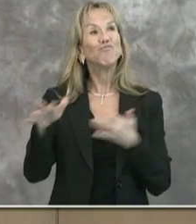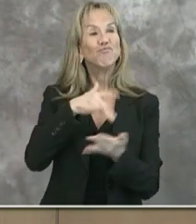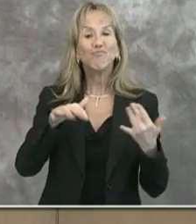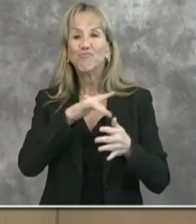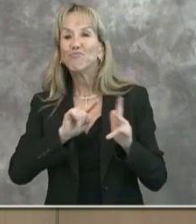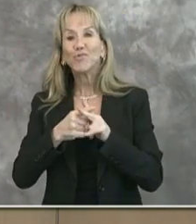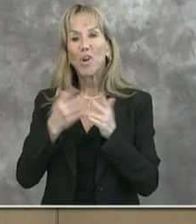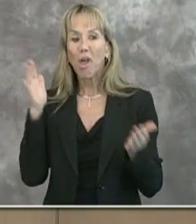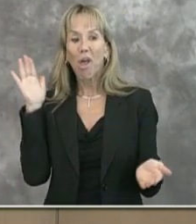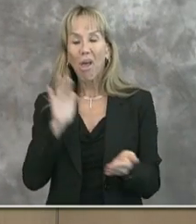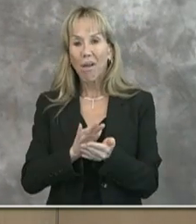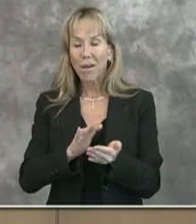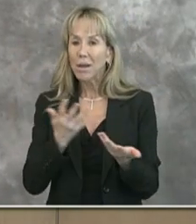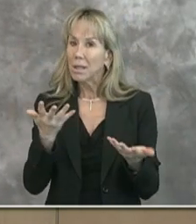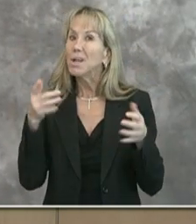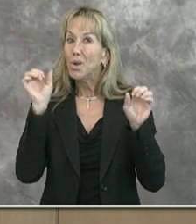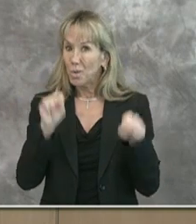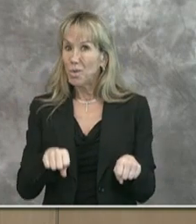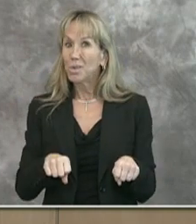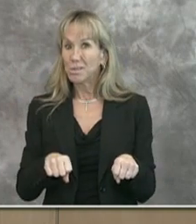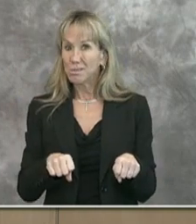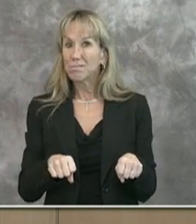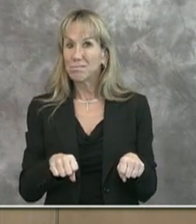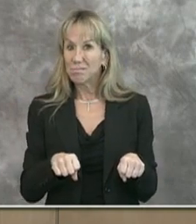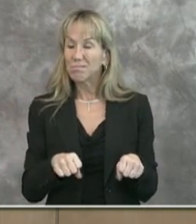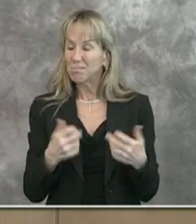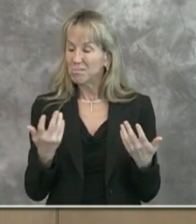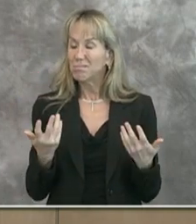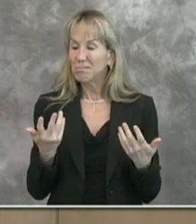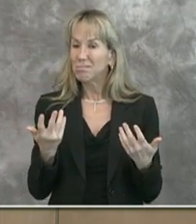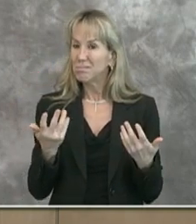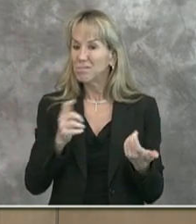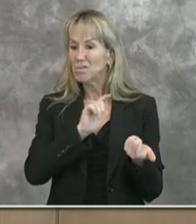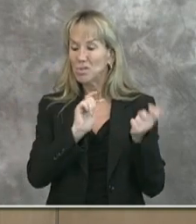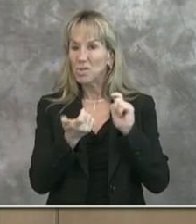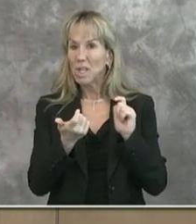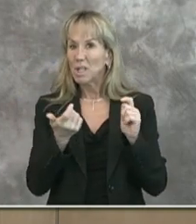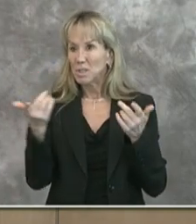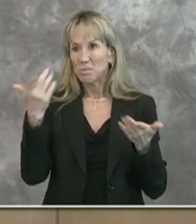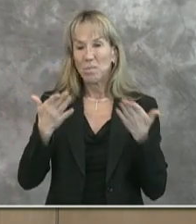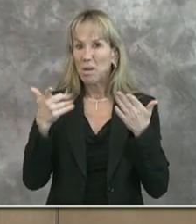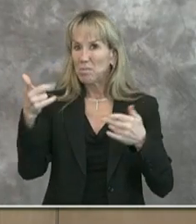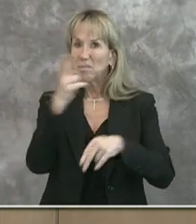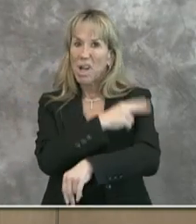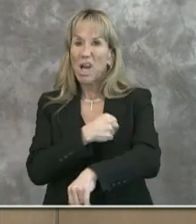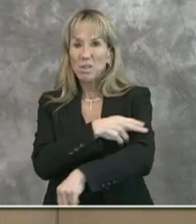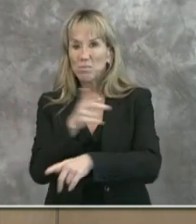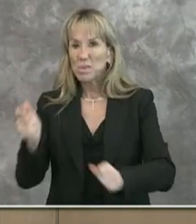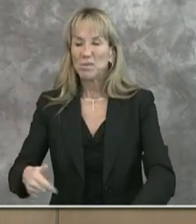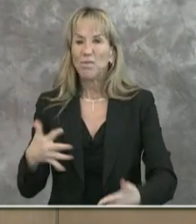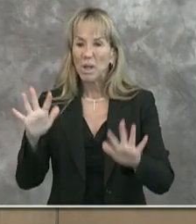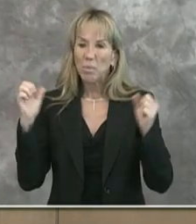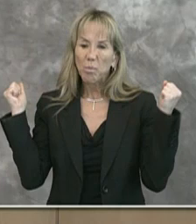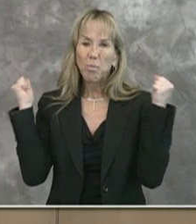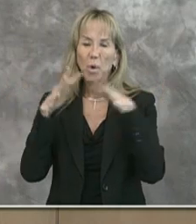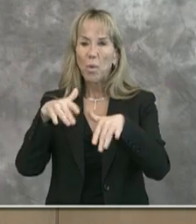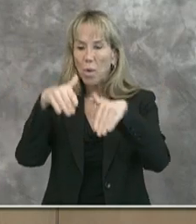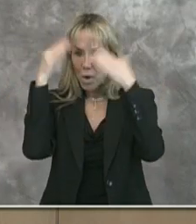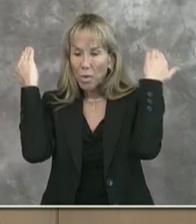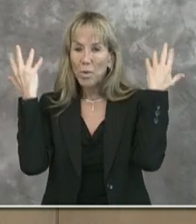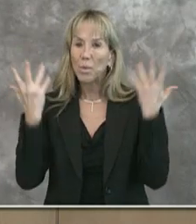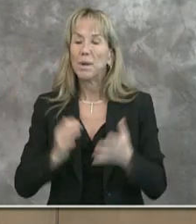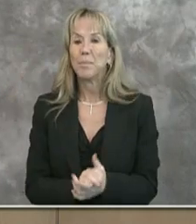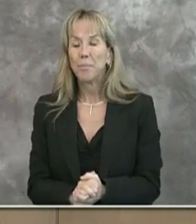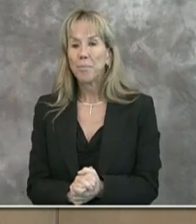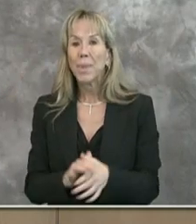strategies, that could, we could lose that capacity that has been built up.